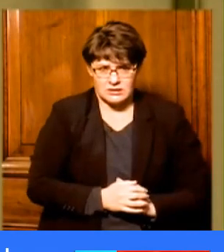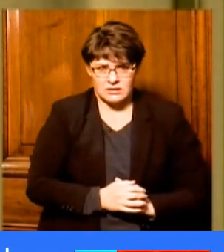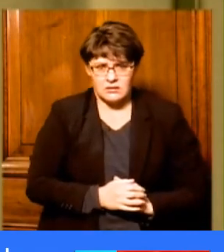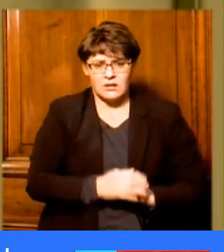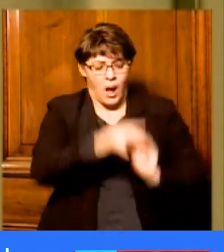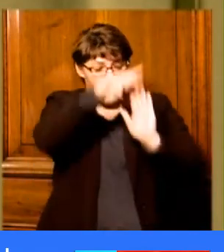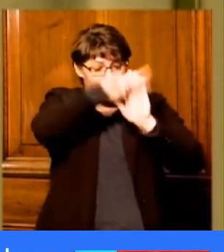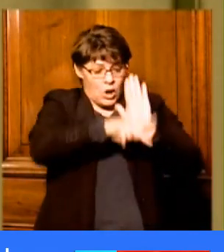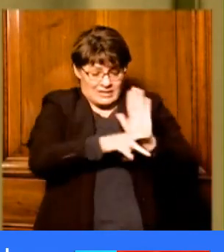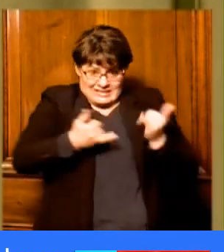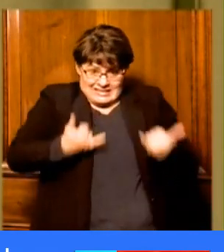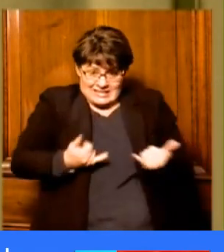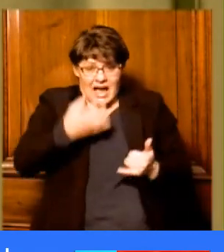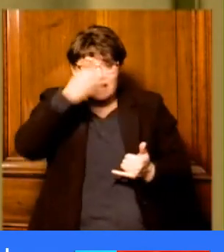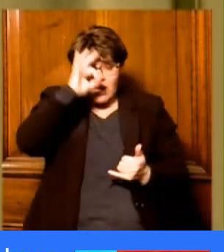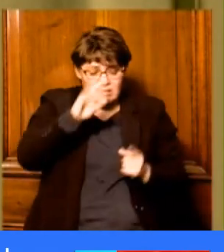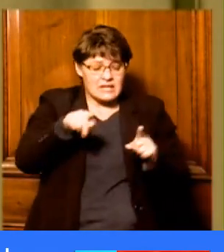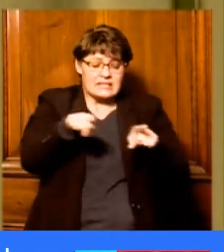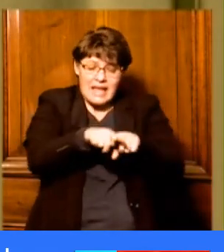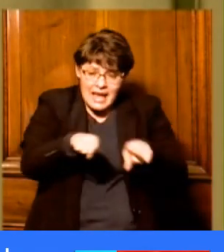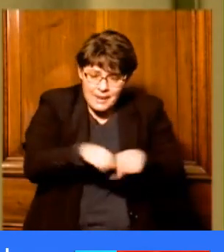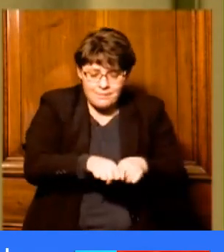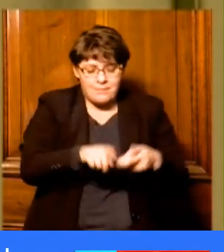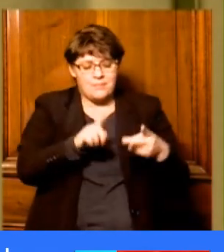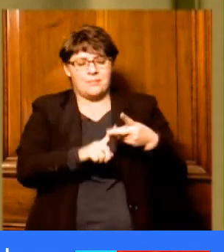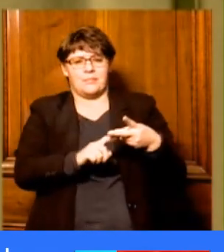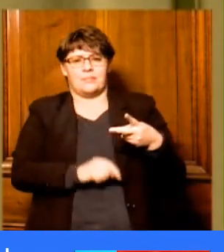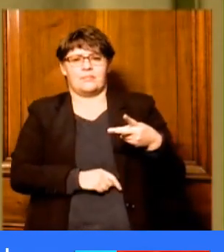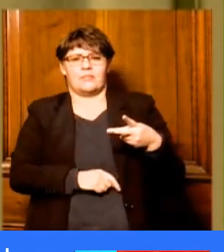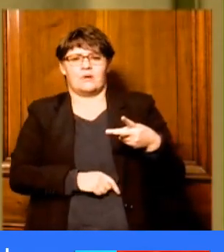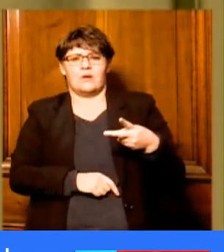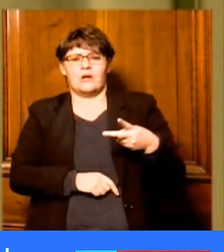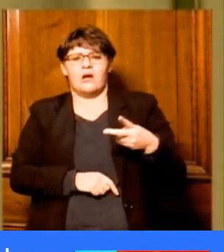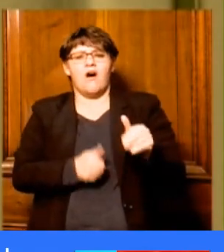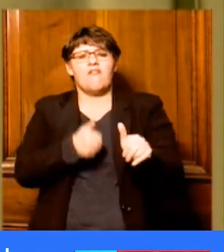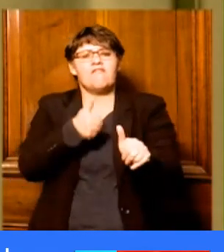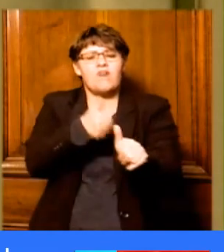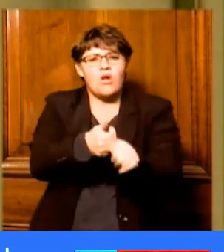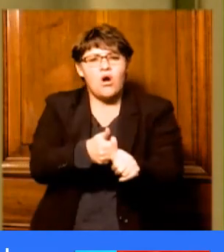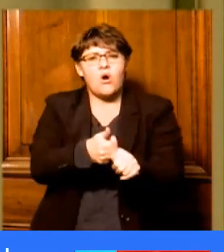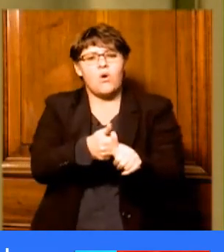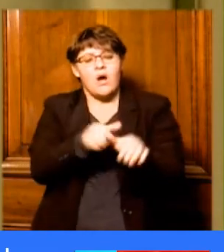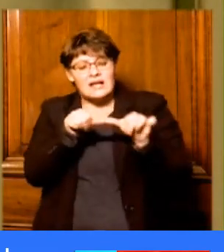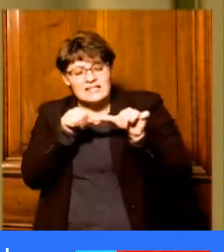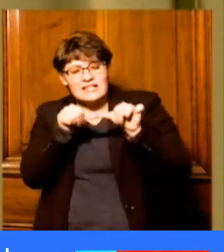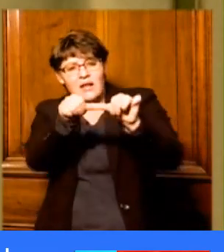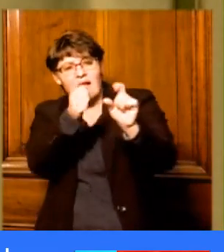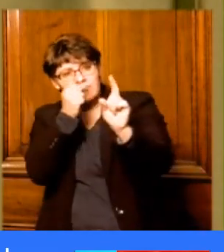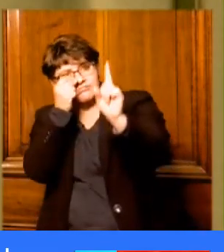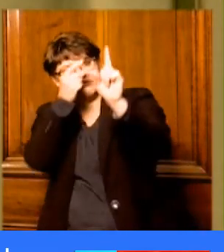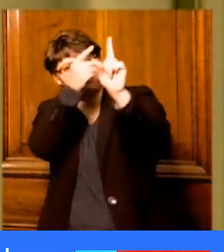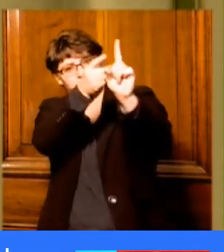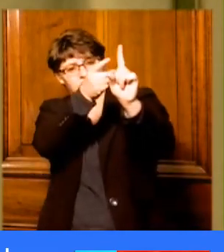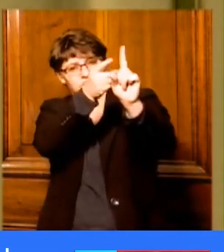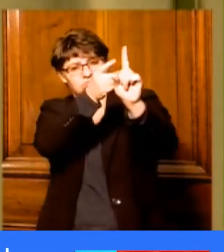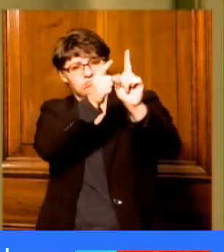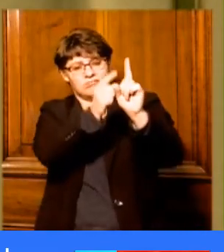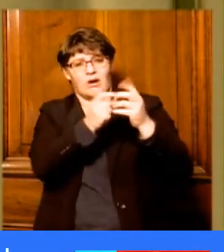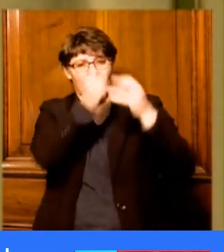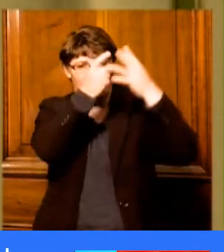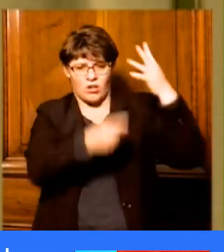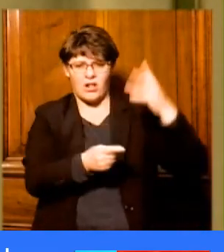current government, but also importantly, following the Sustainable Development Goals. If you look at those goals,